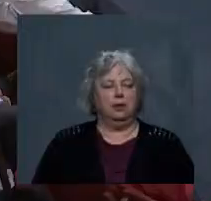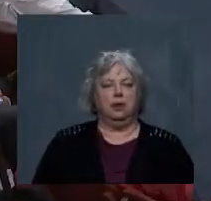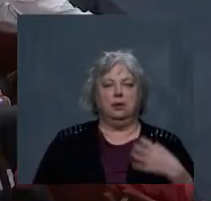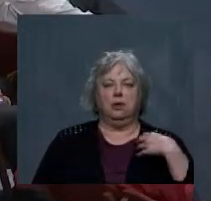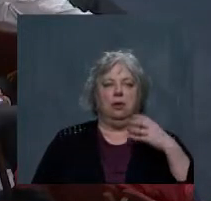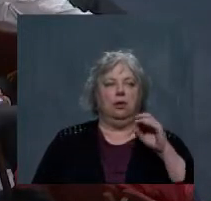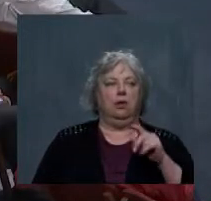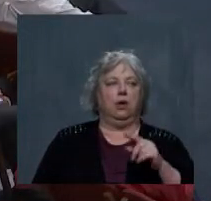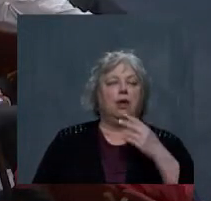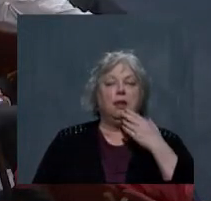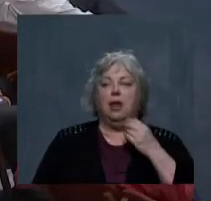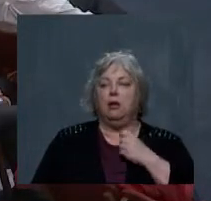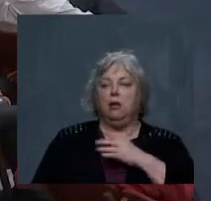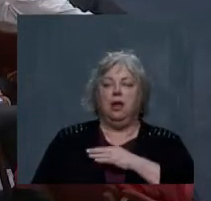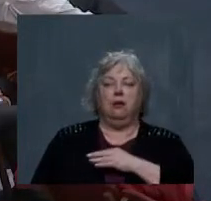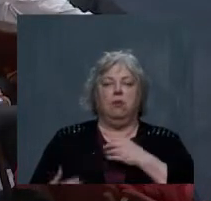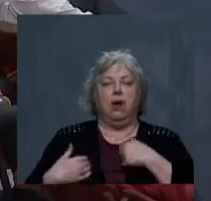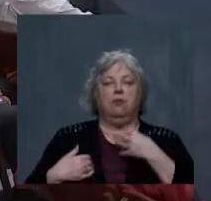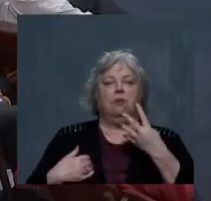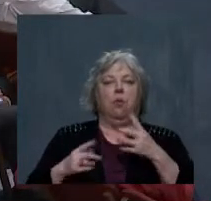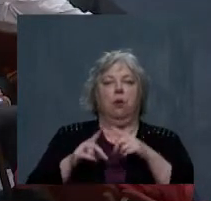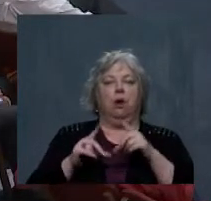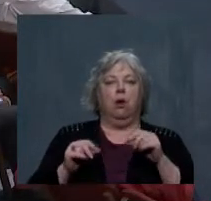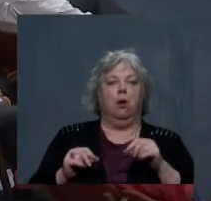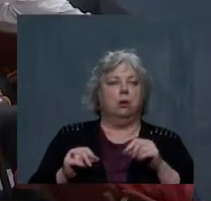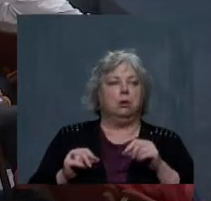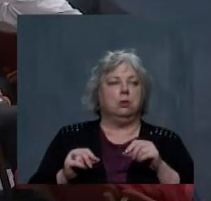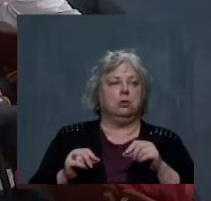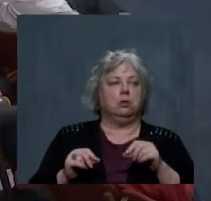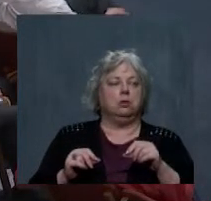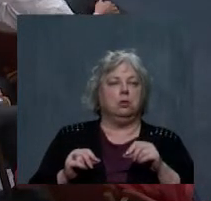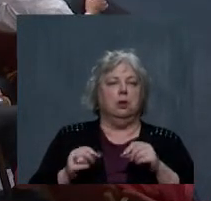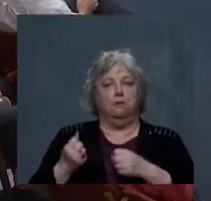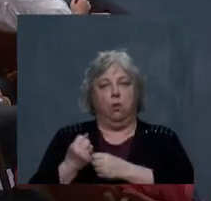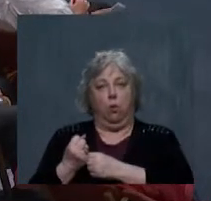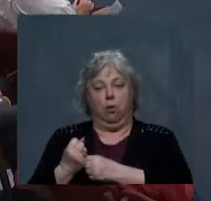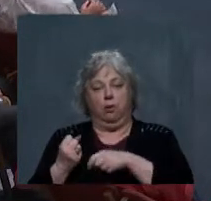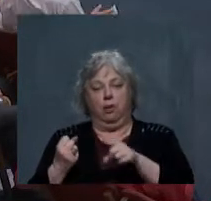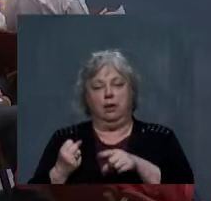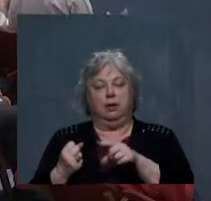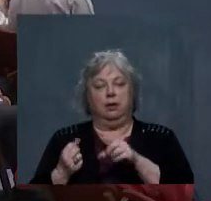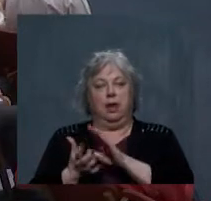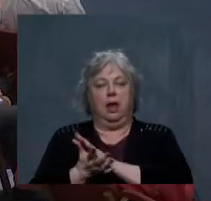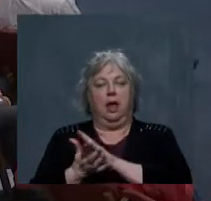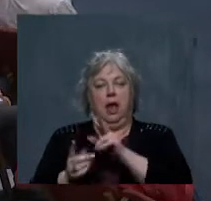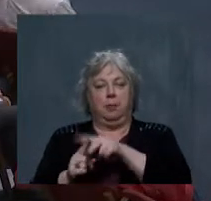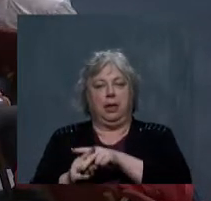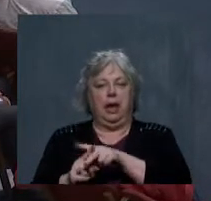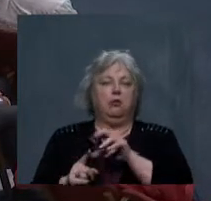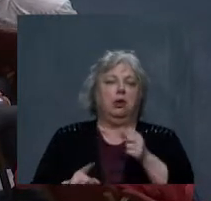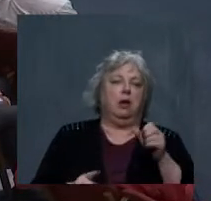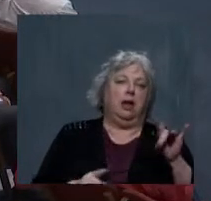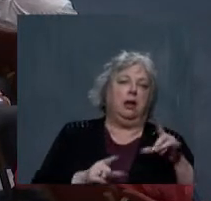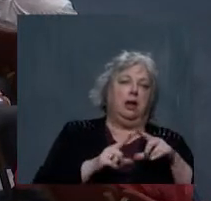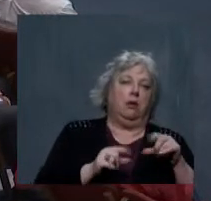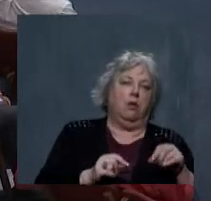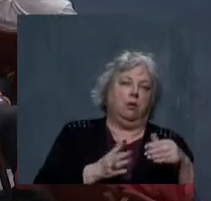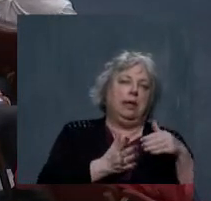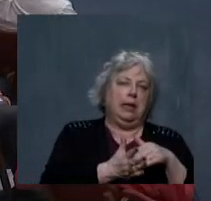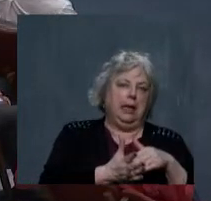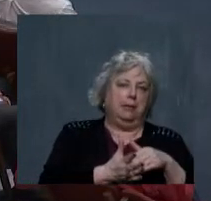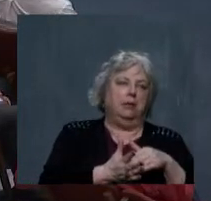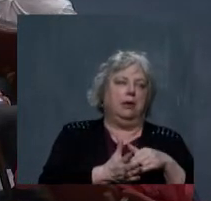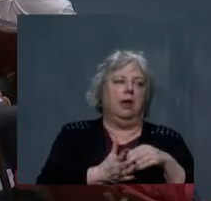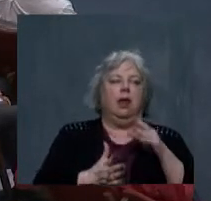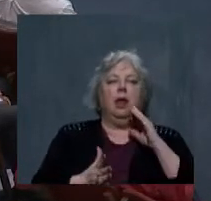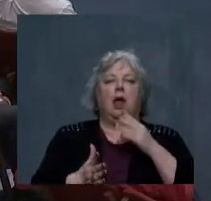Okay. Thank you, staff. We have 4 cards. For this application, and we have 18 cards against.